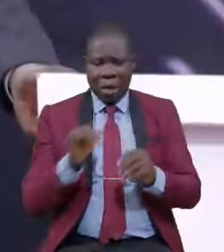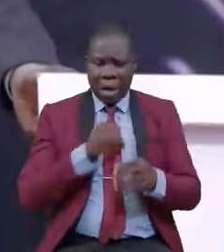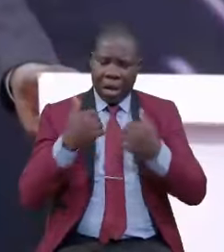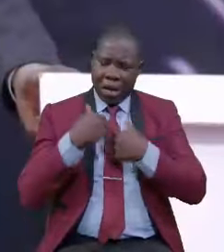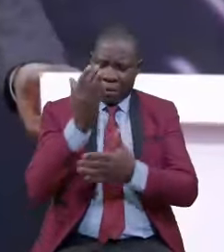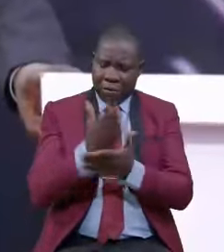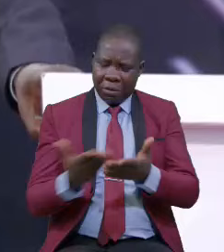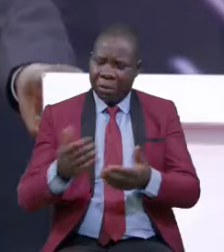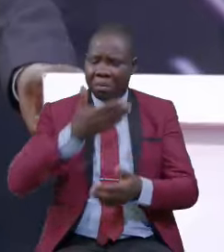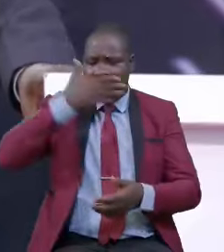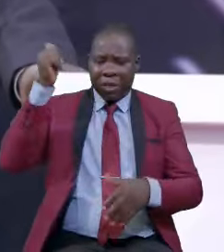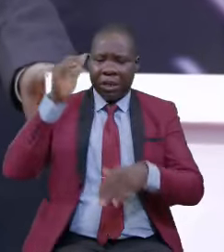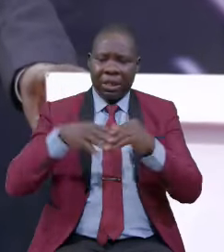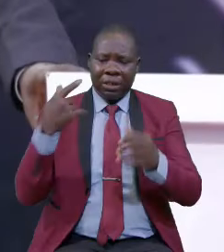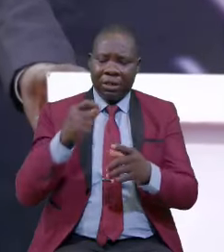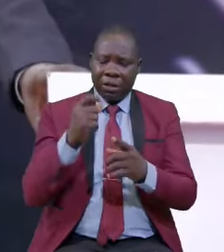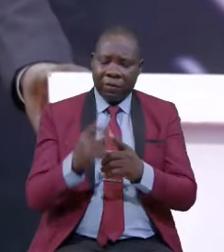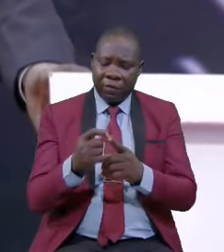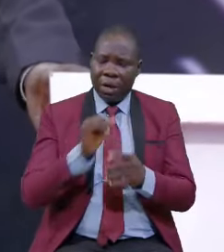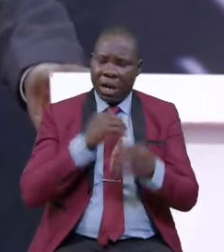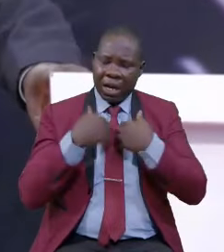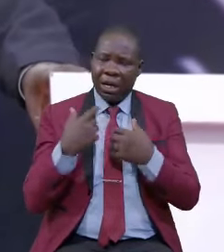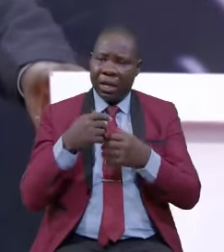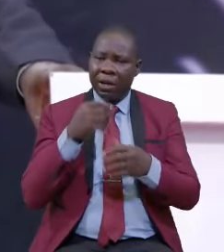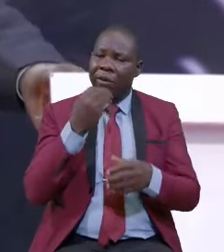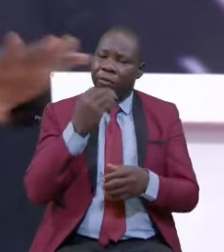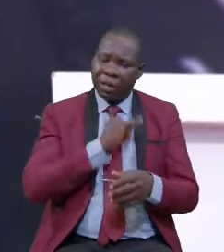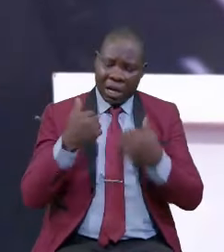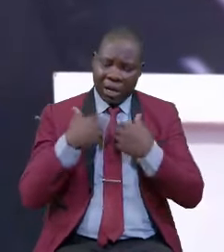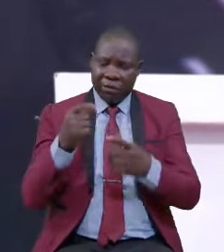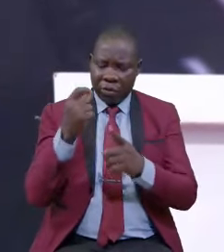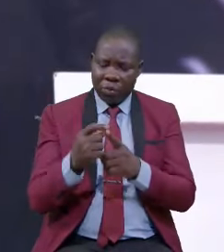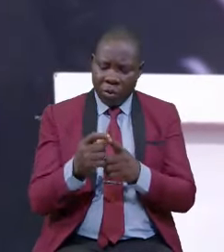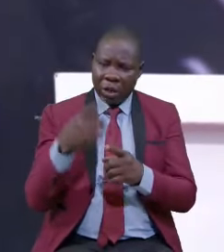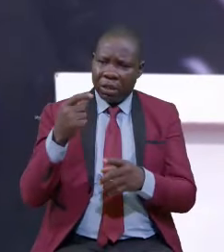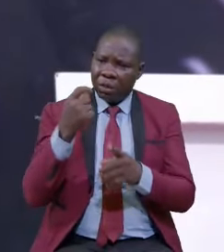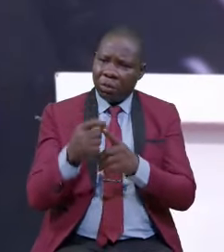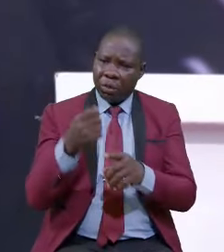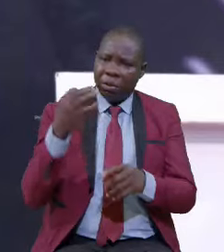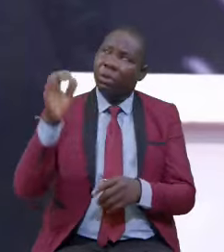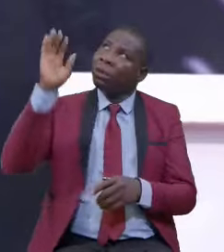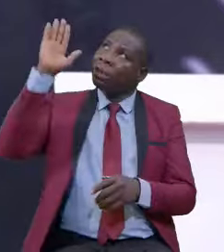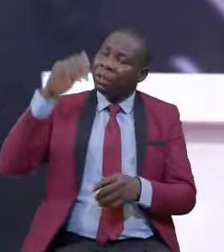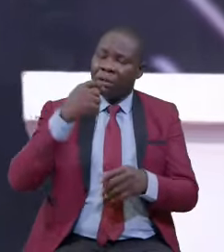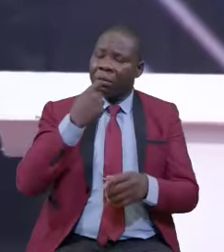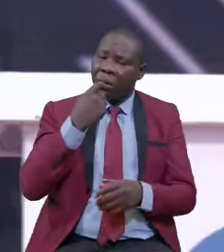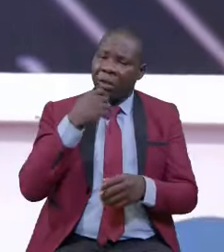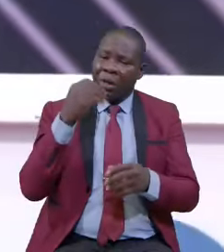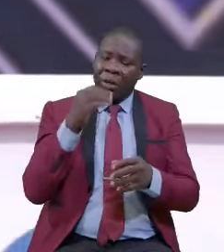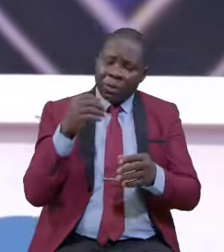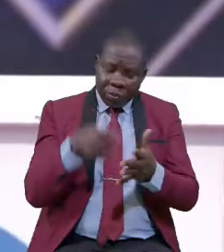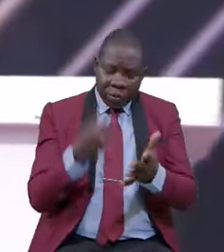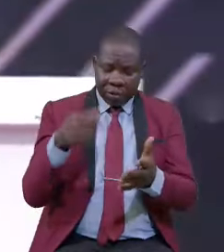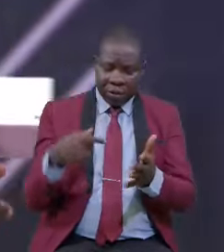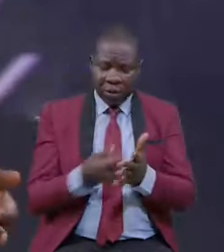his mouth. And when this one is not coming, when this one is delayed, I have something higher.